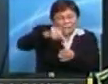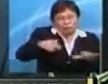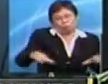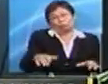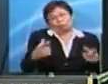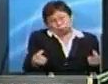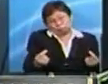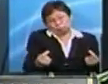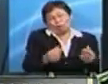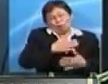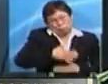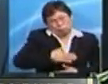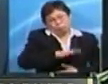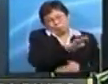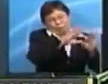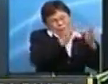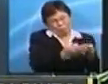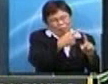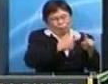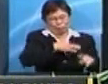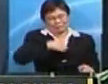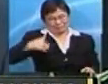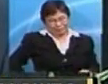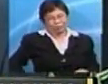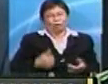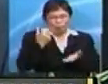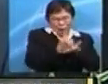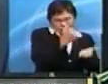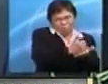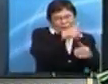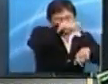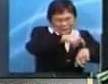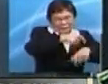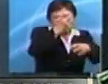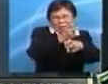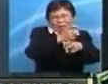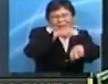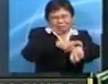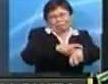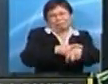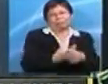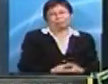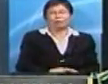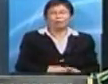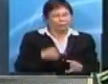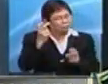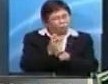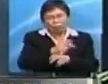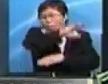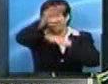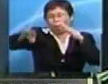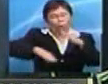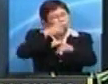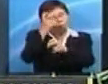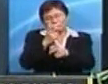done to assist them in this very difficult time. Nobody is denying that it's difficult. It's difficult for all of